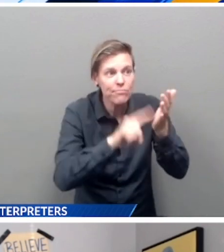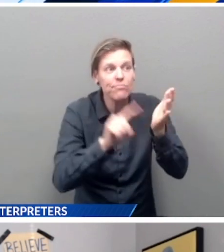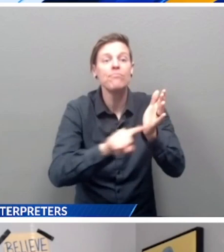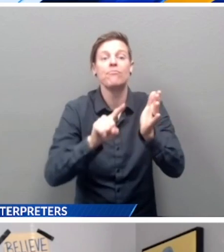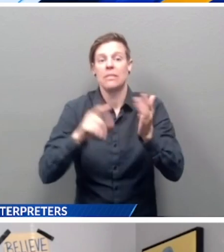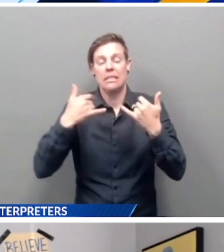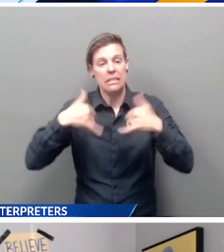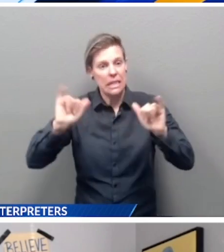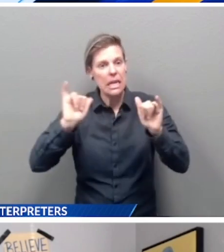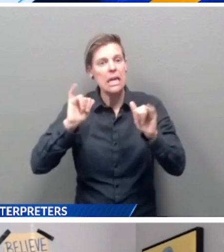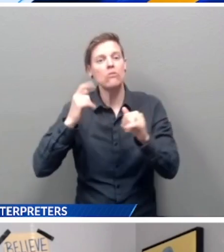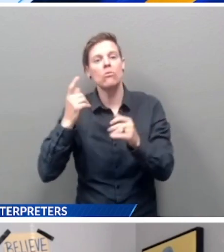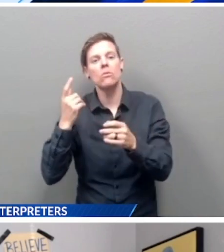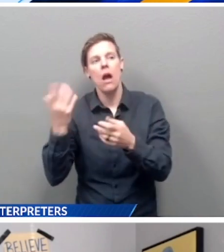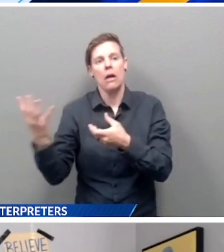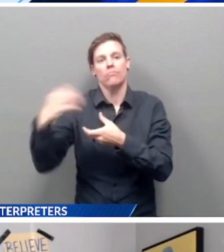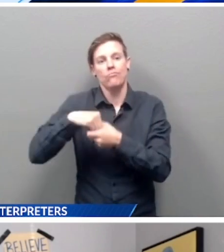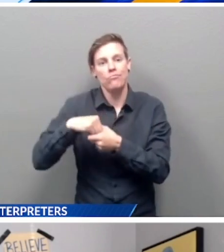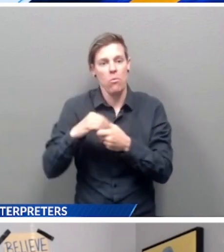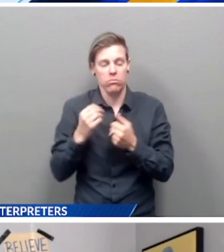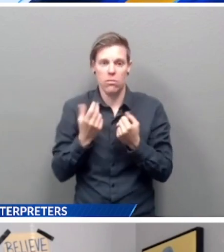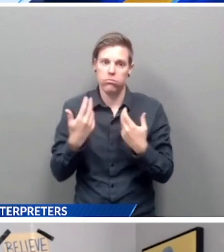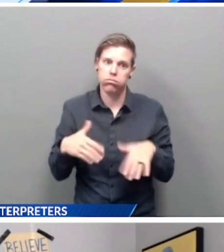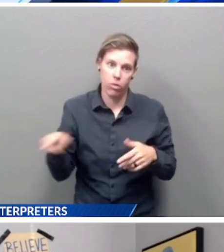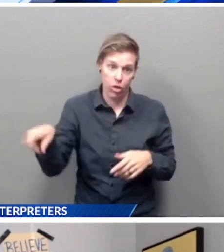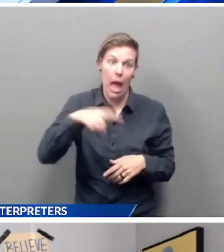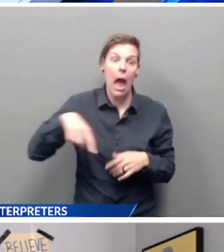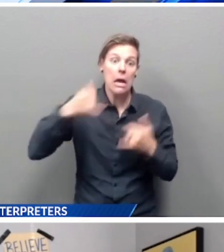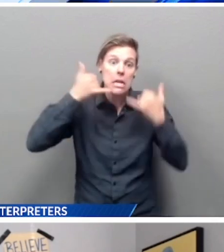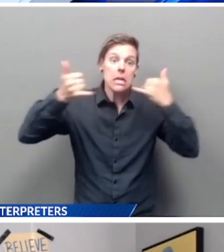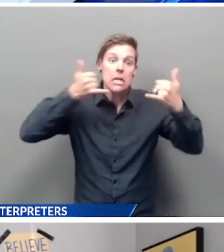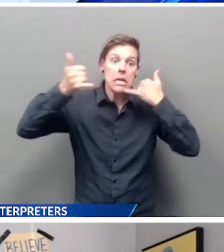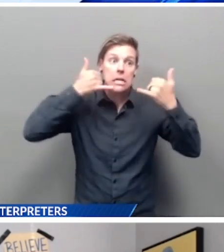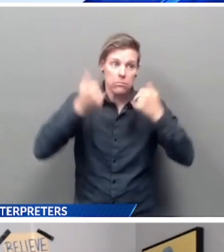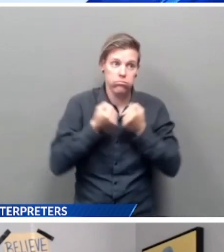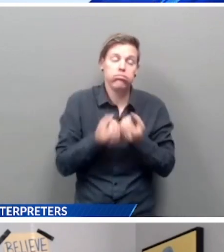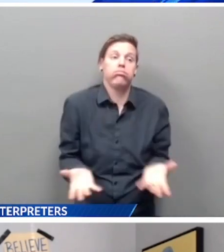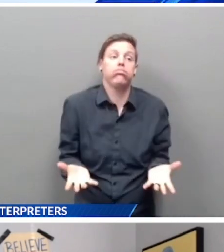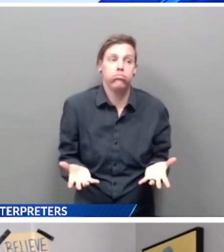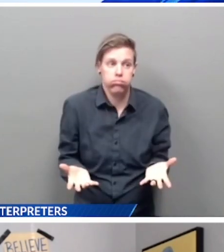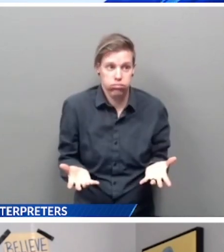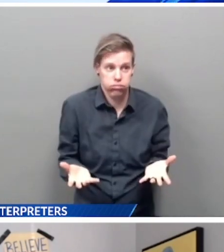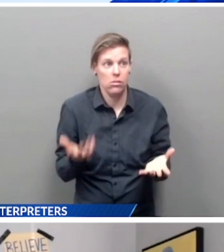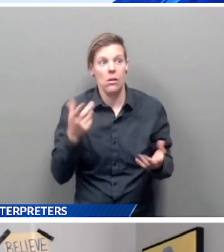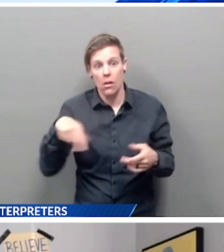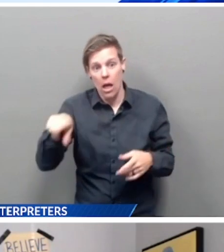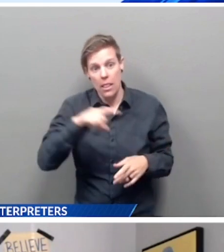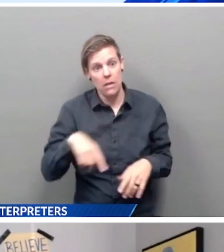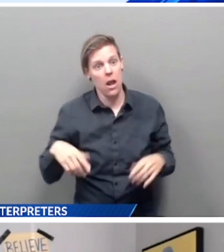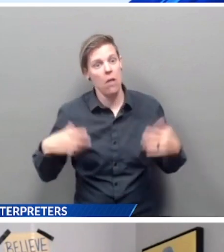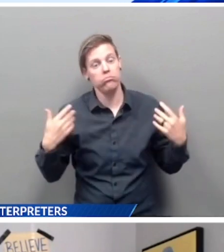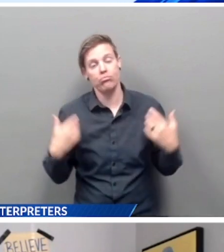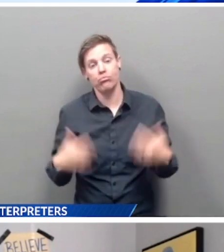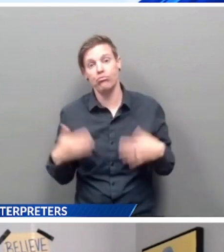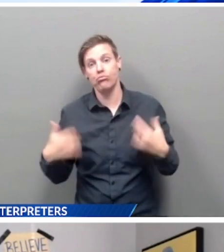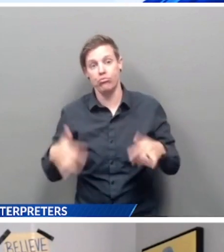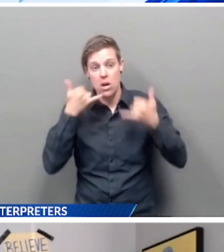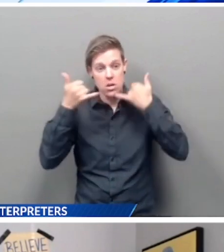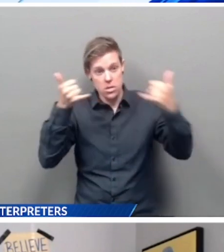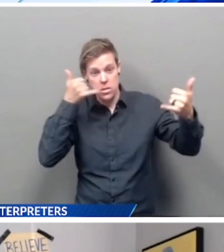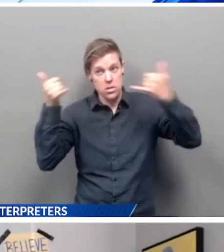about being exhausted, case investigators, contact tracers are really exhausted.